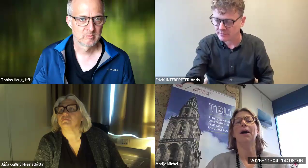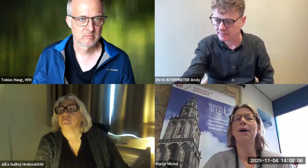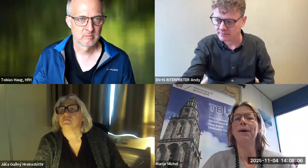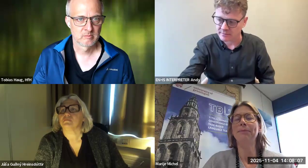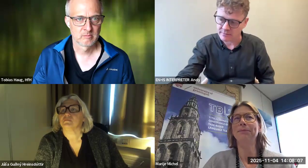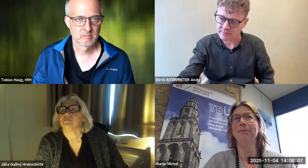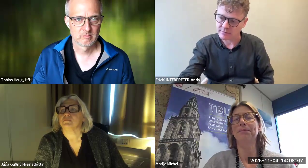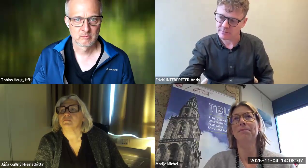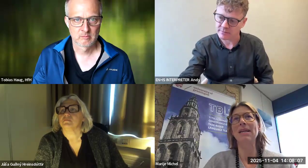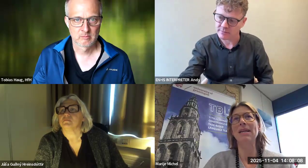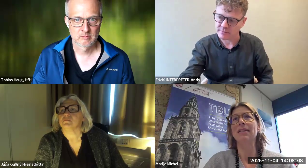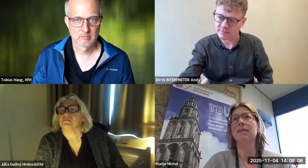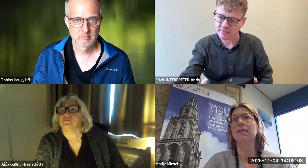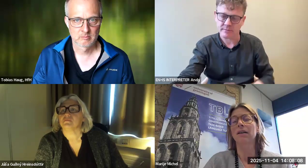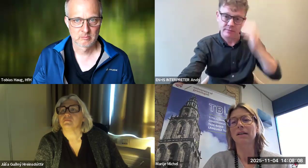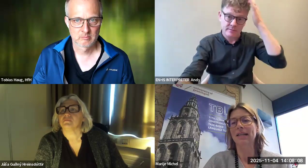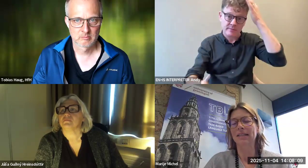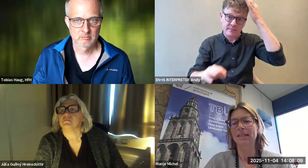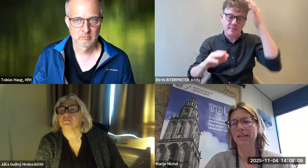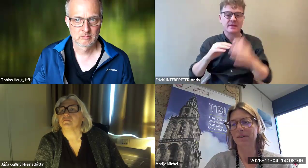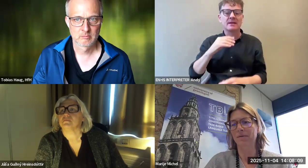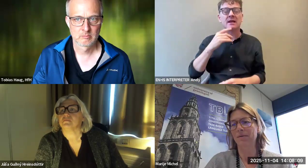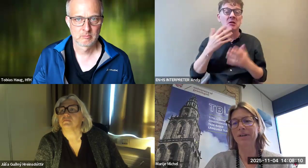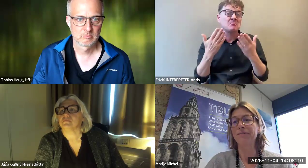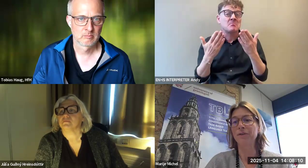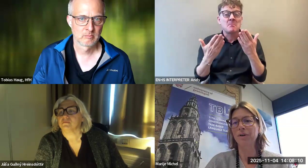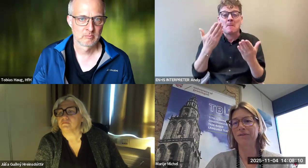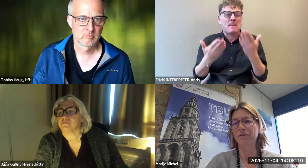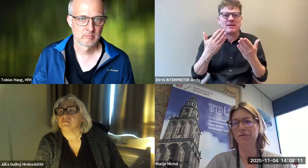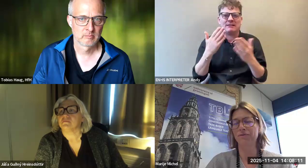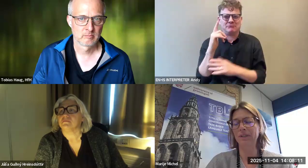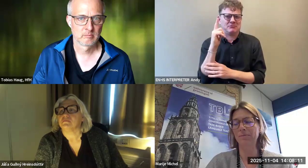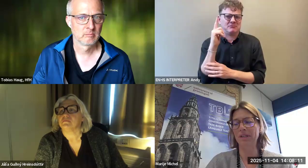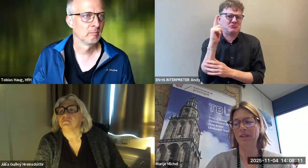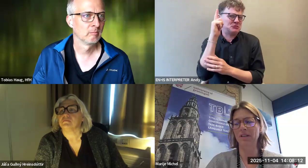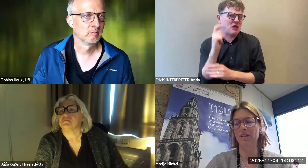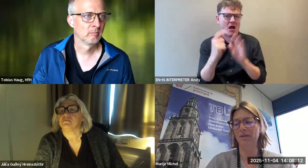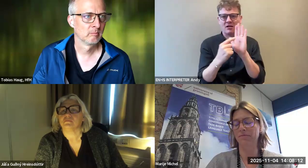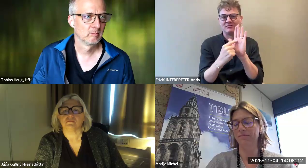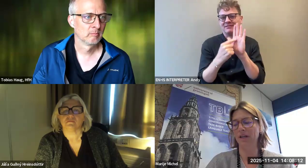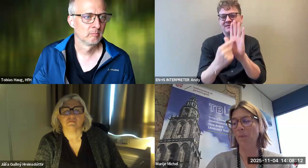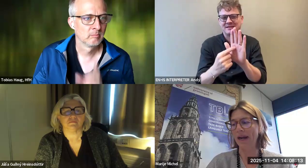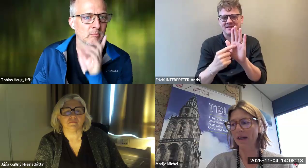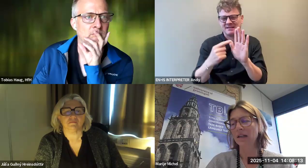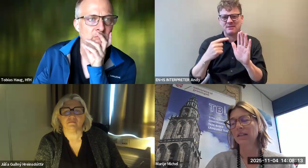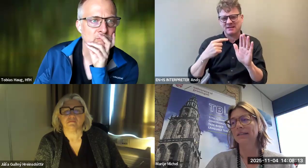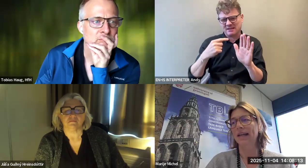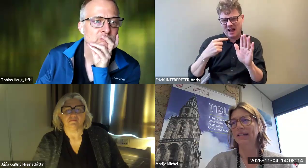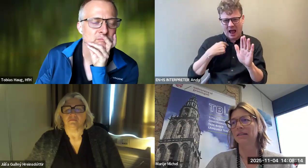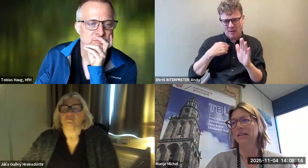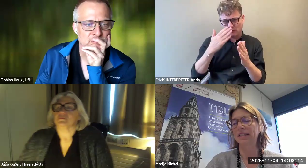Yeah, maybe as a starter, and I think quite a few of you will be